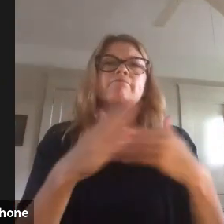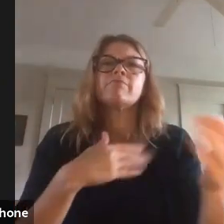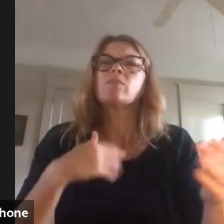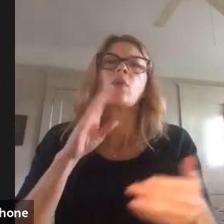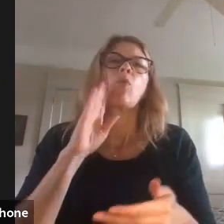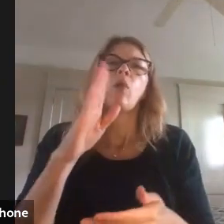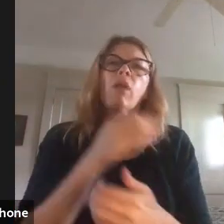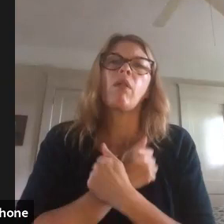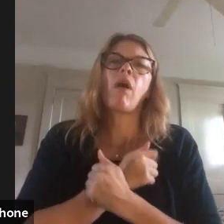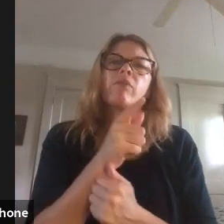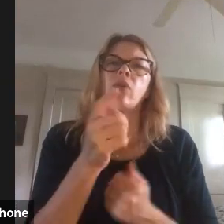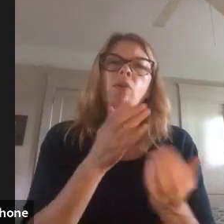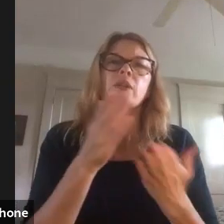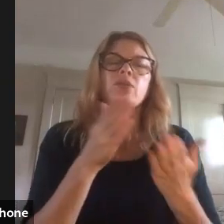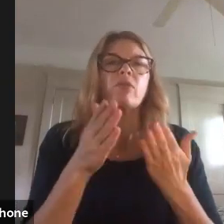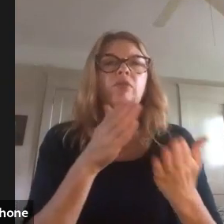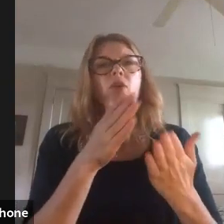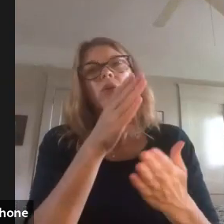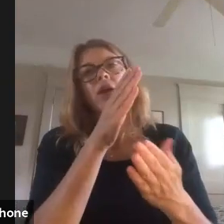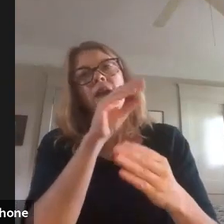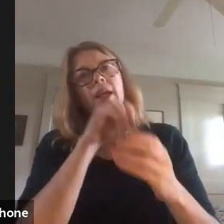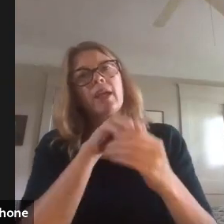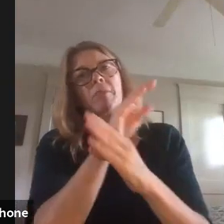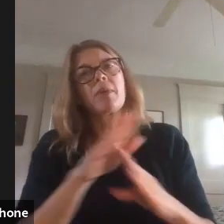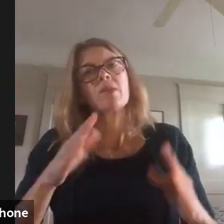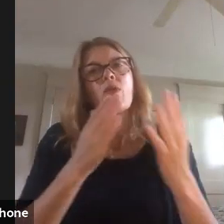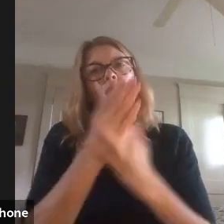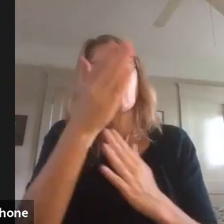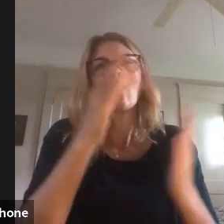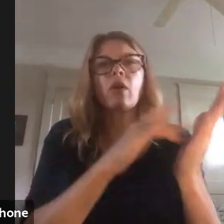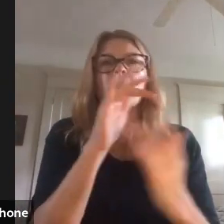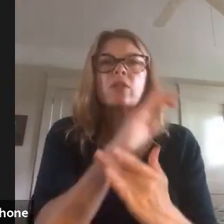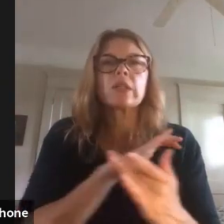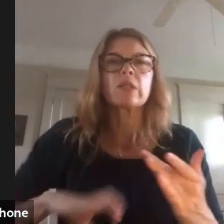serve you in peace. Through Jesus Christ our Lord. Amen.